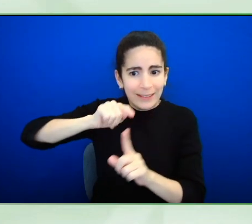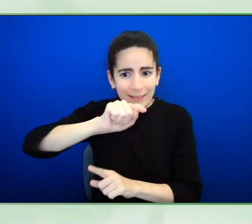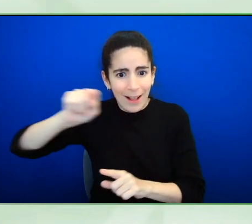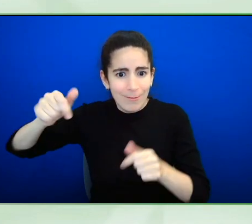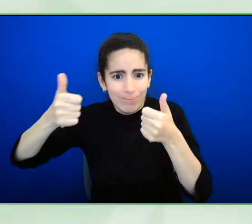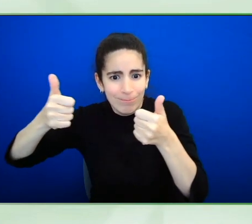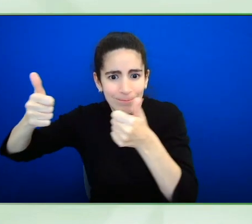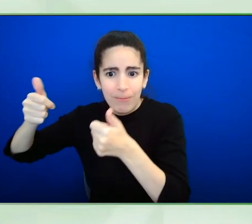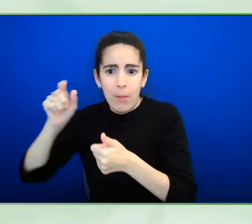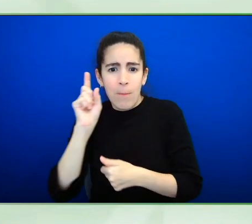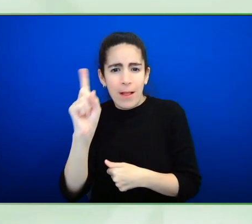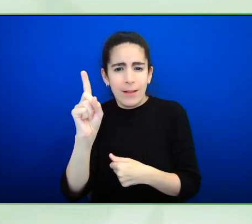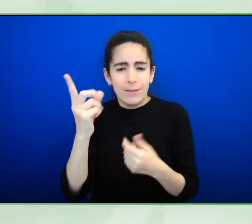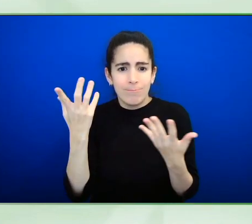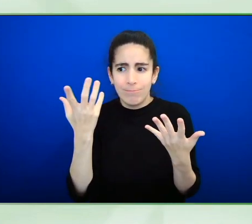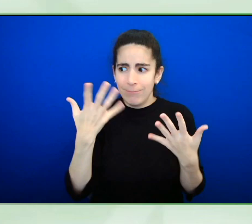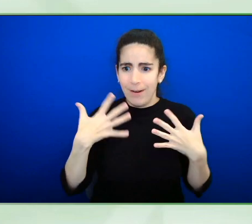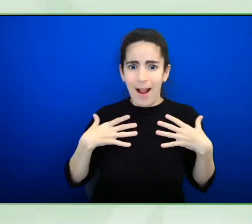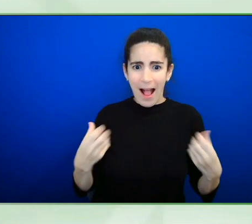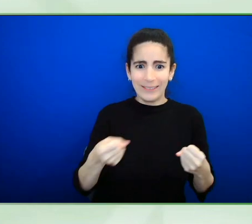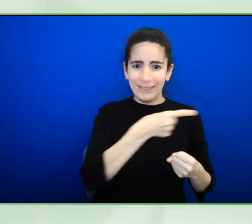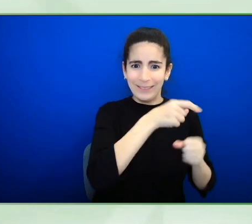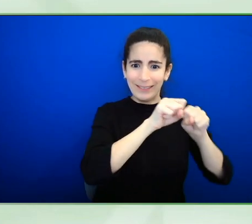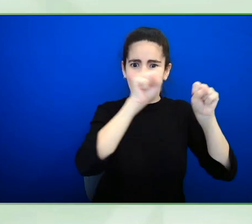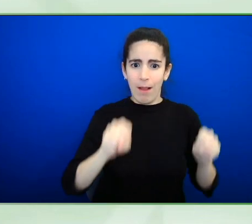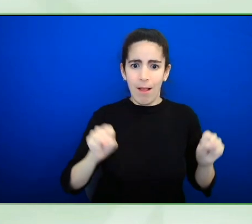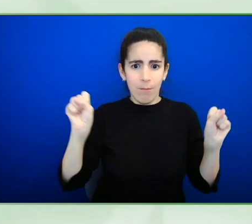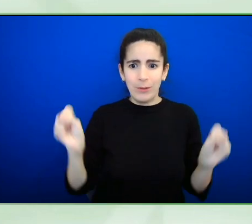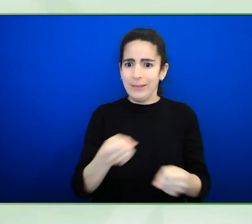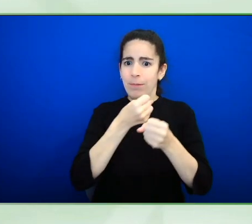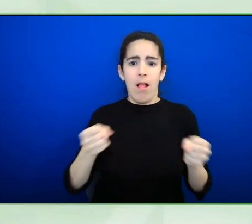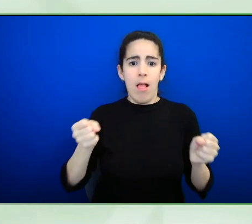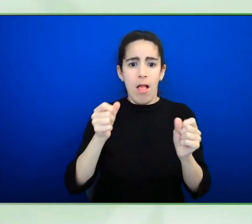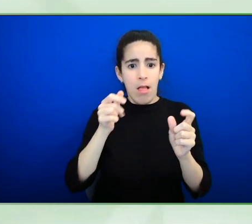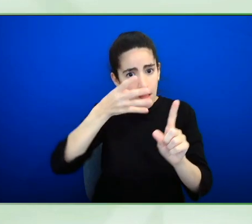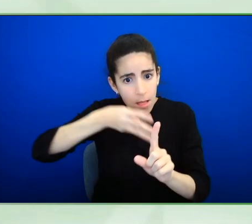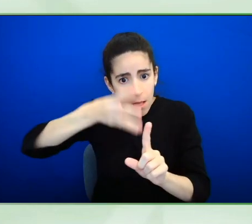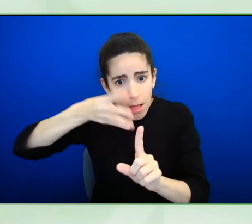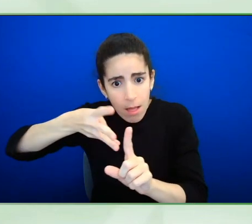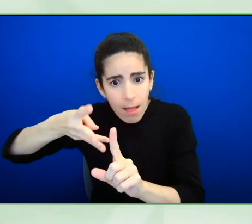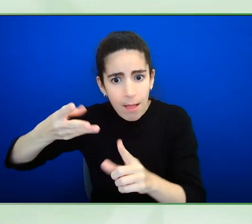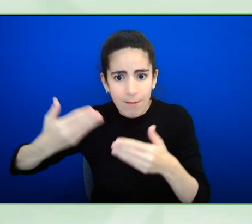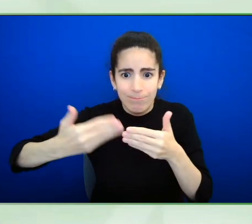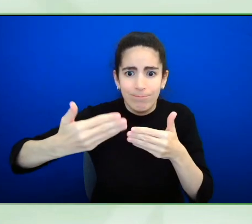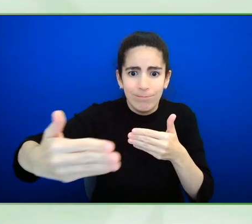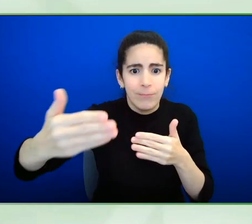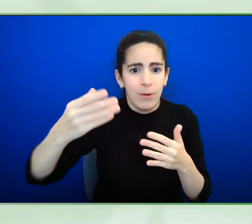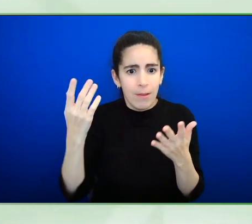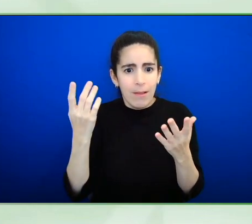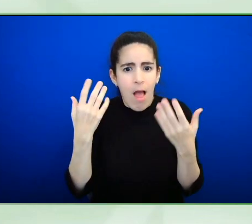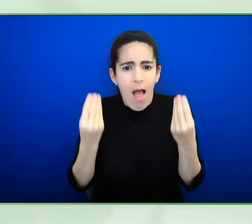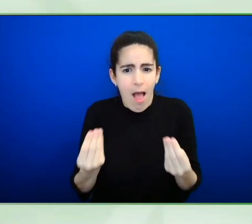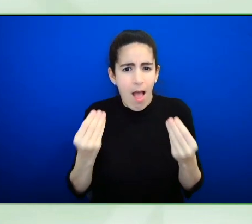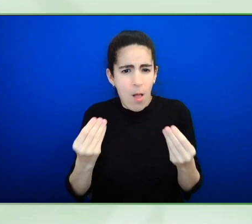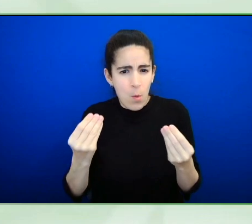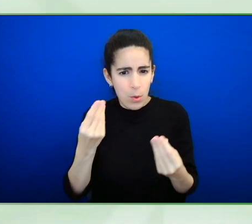cope with the scanning of the people who have been identified as possibly needing scans. So how do you deal with the next